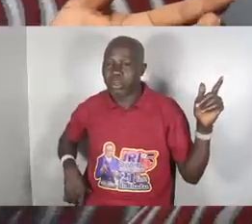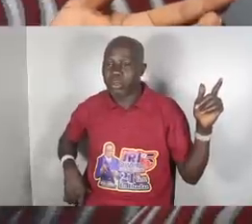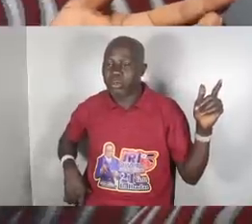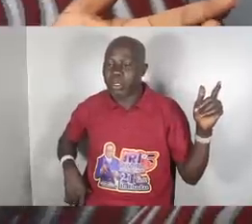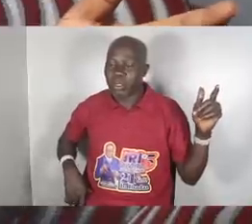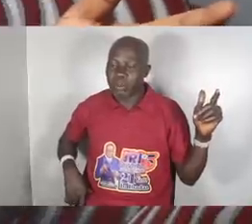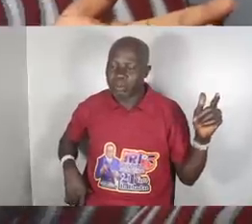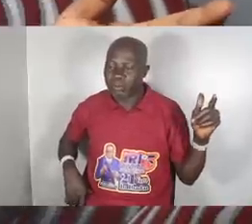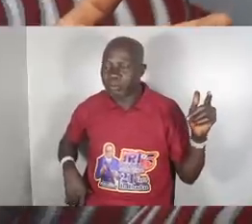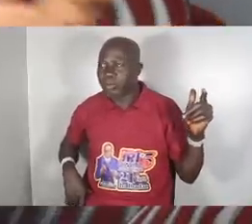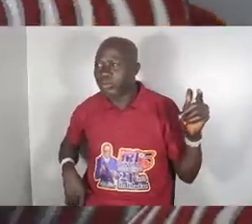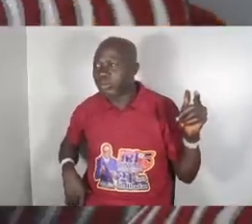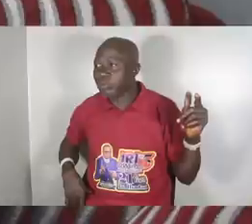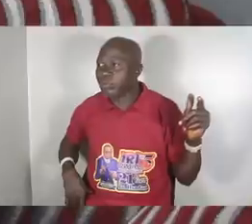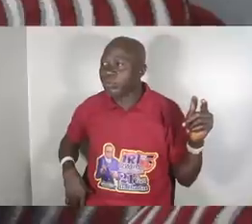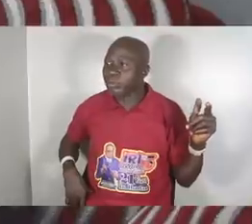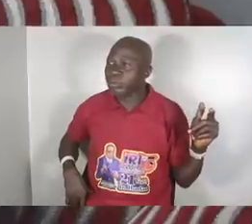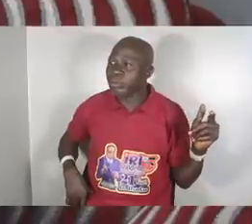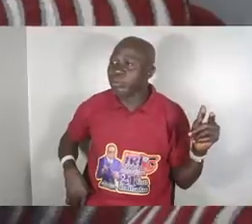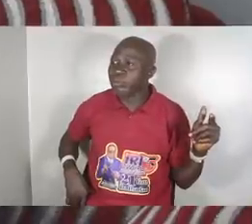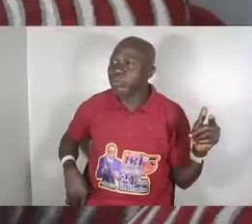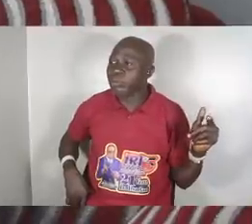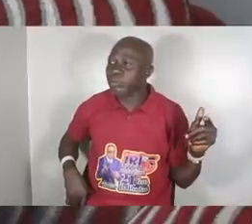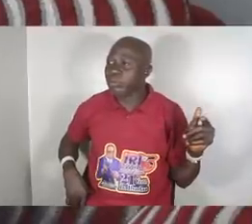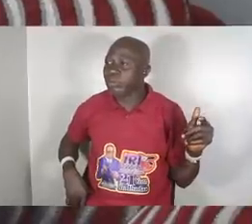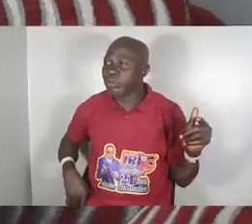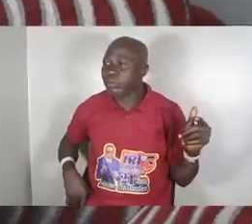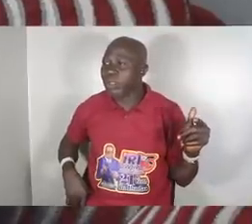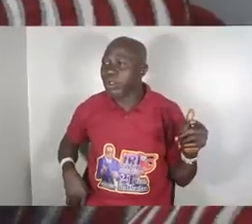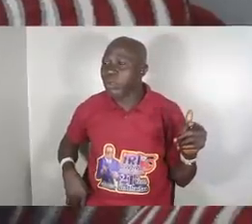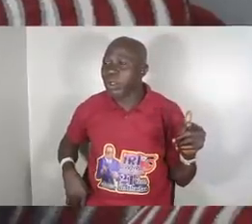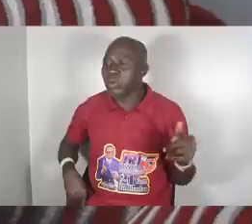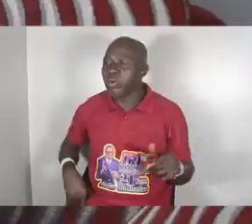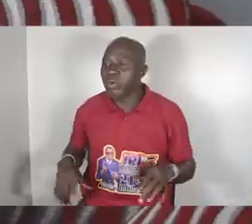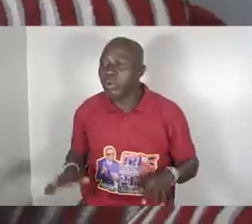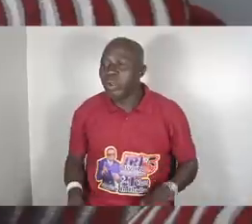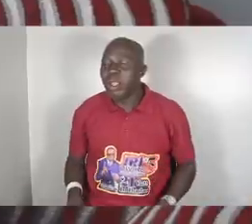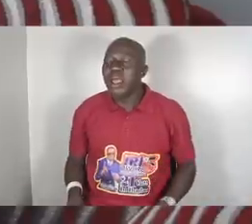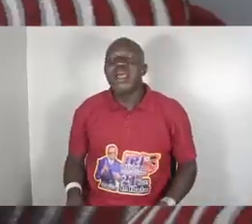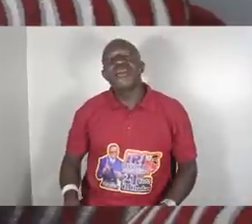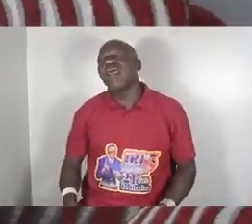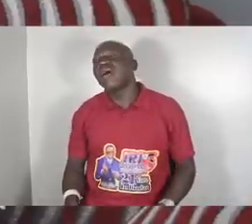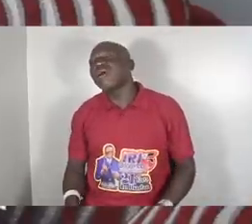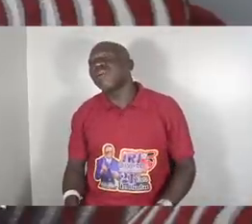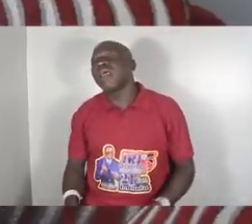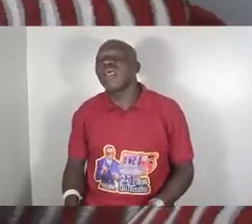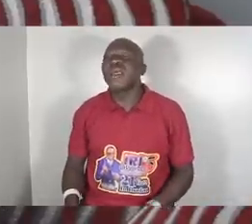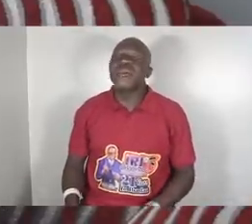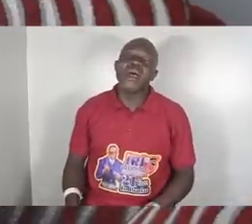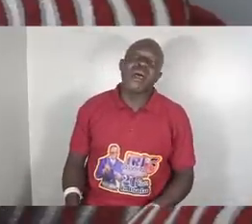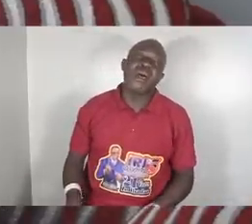Aye si be. Nene oja buto. Ewa ngore pe